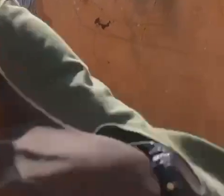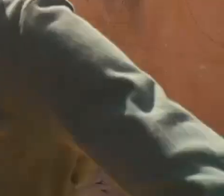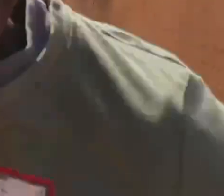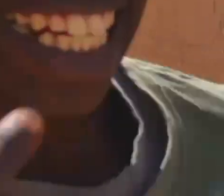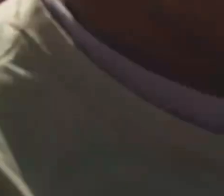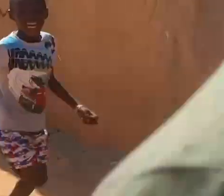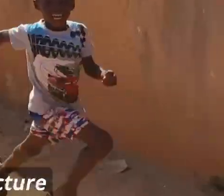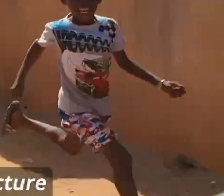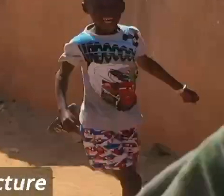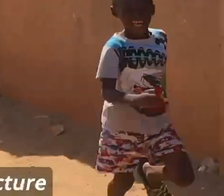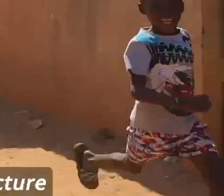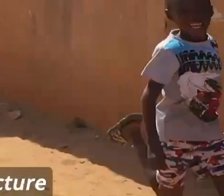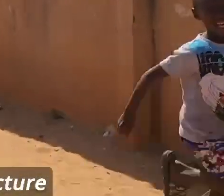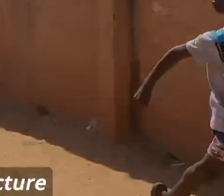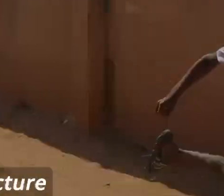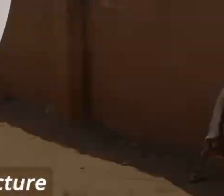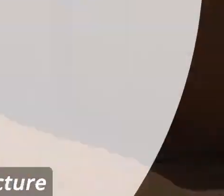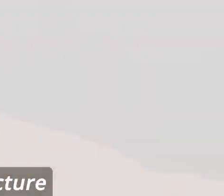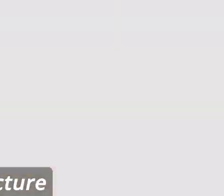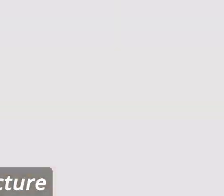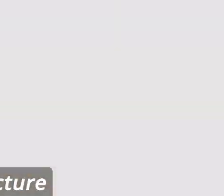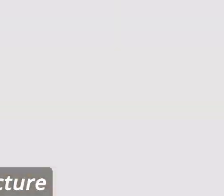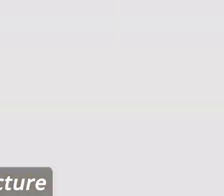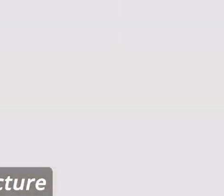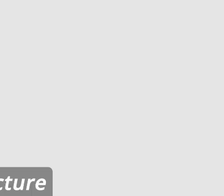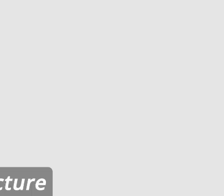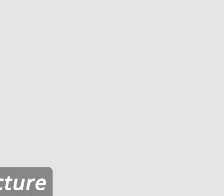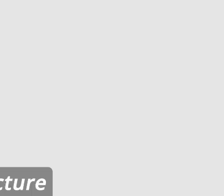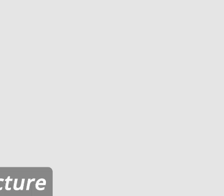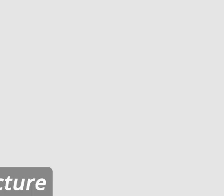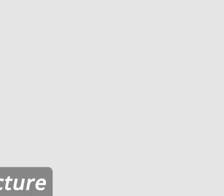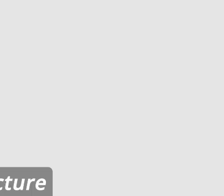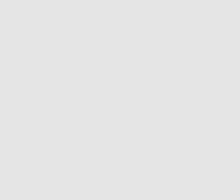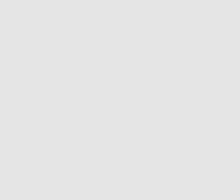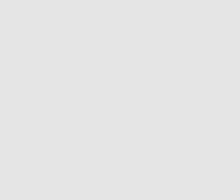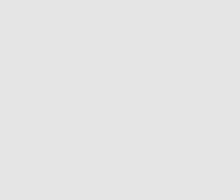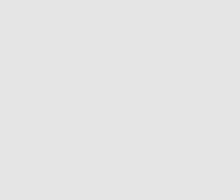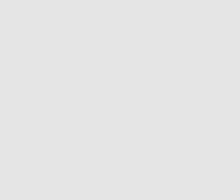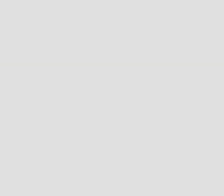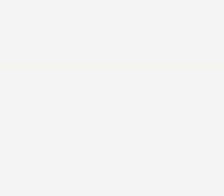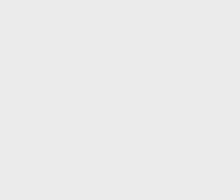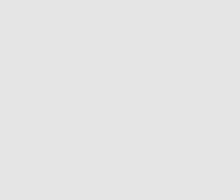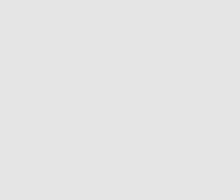work together to implement the principles for resilient infrastructure.